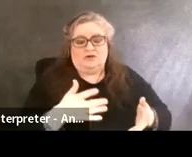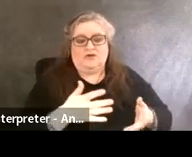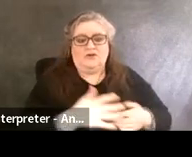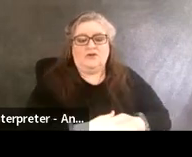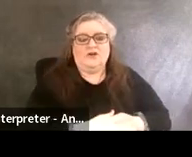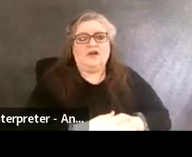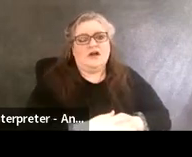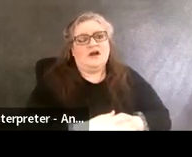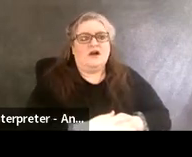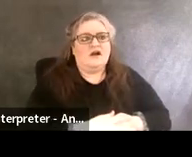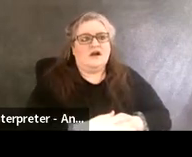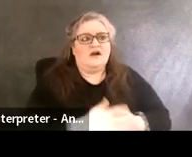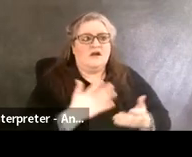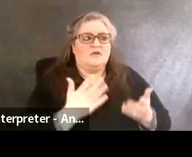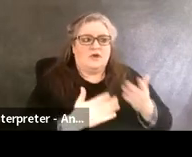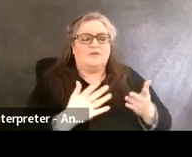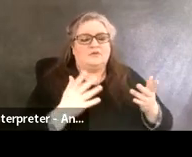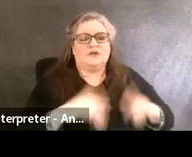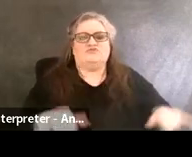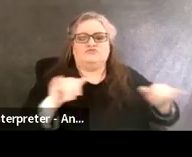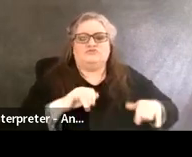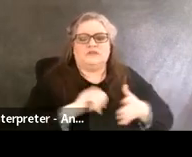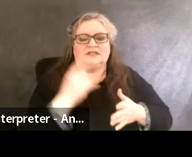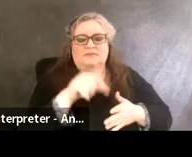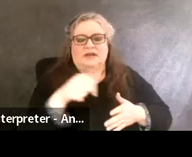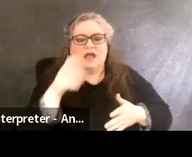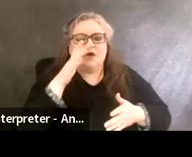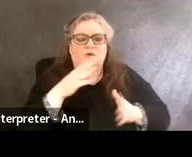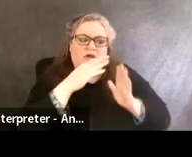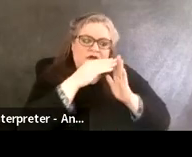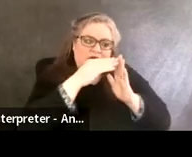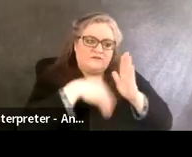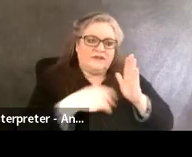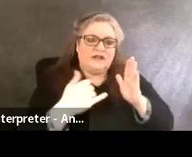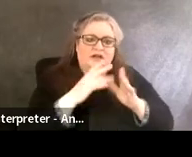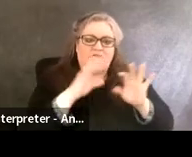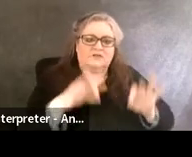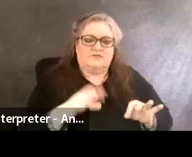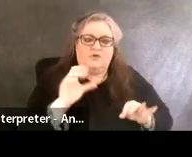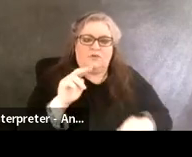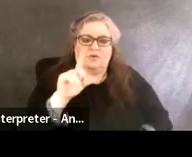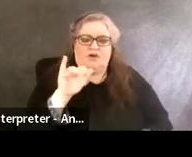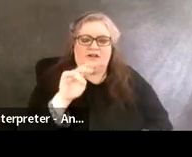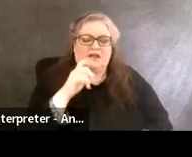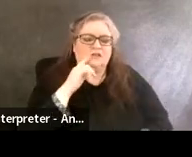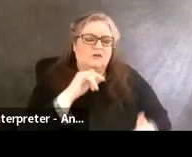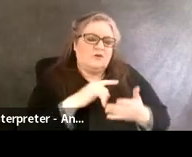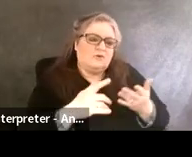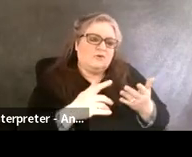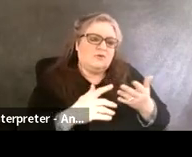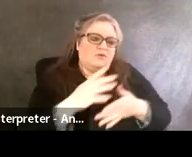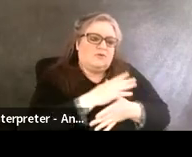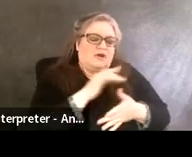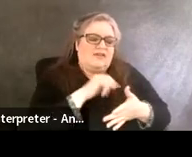it's quite common that there might be somebody else who's actually filling out this form online. So it's primarily to be